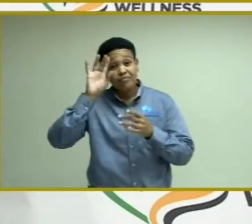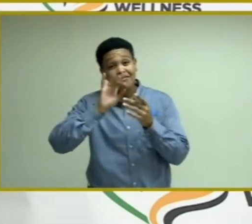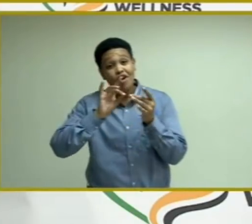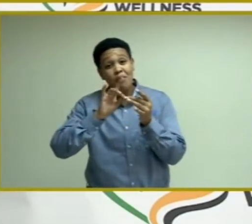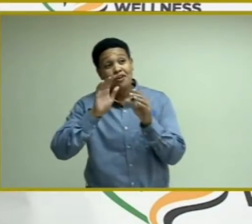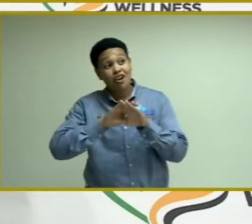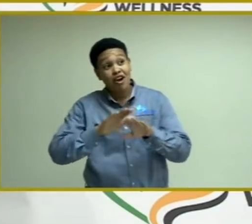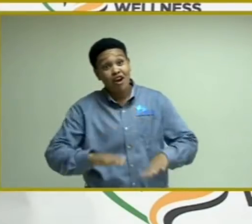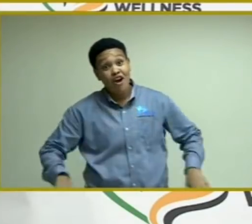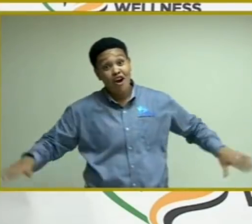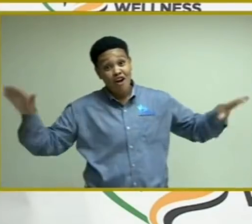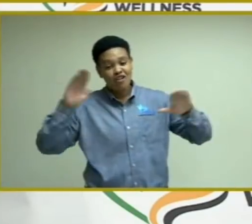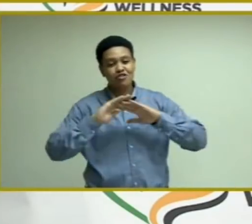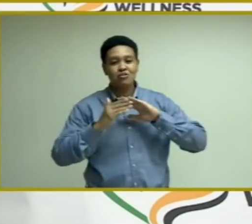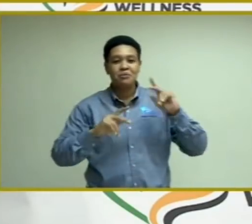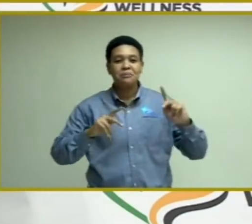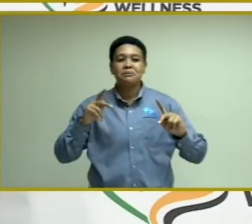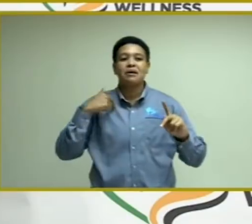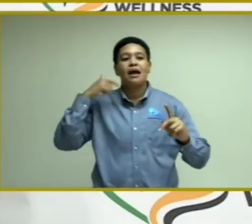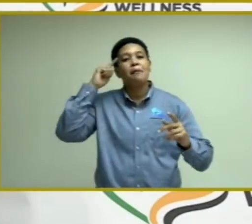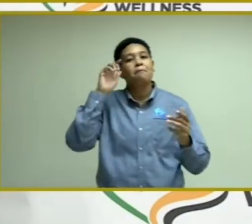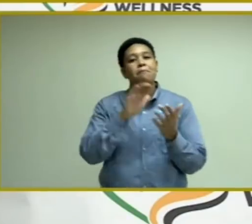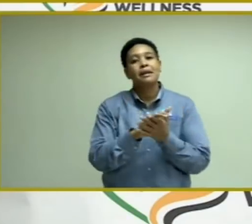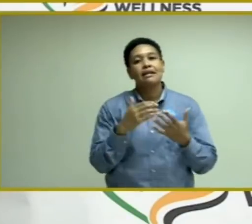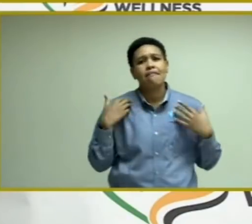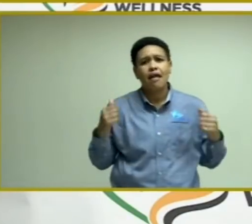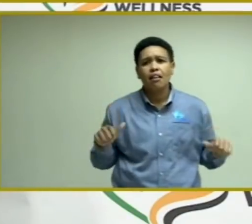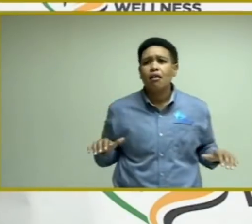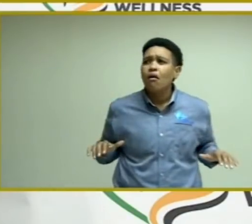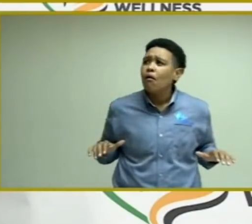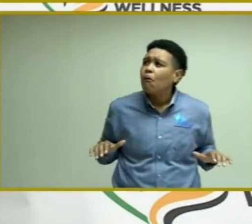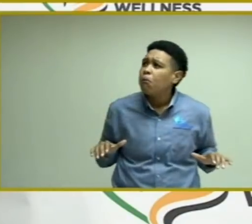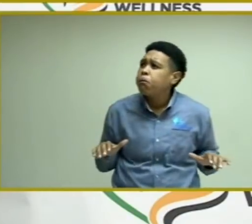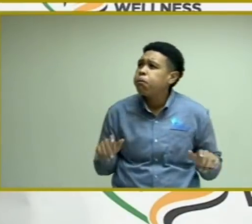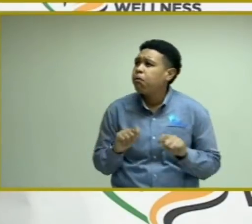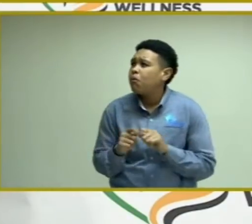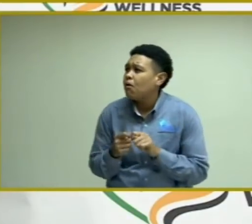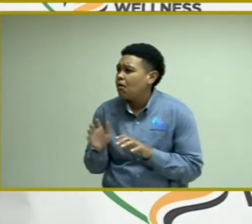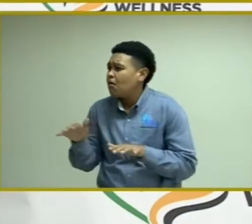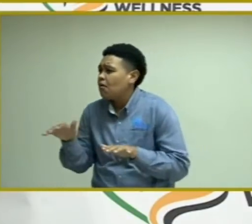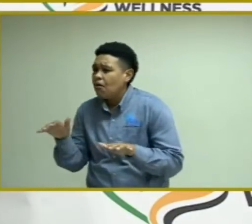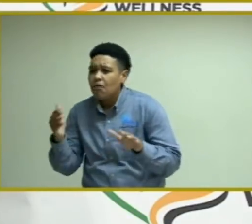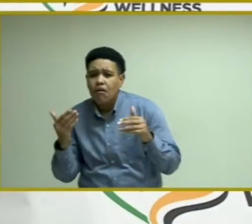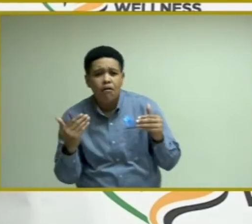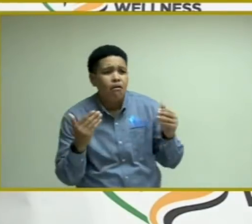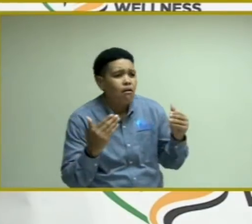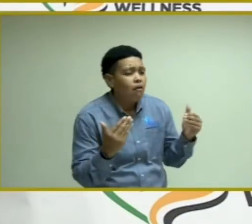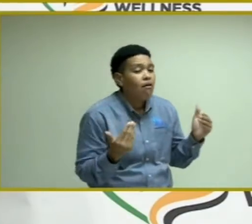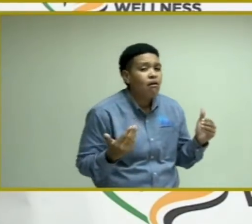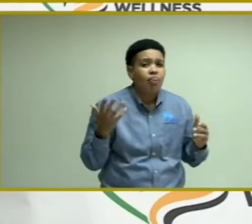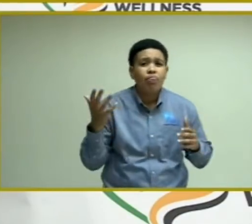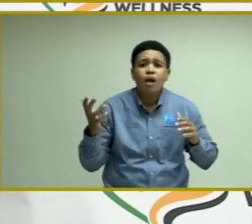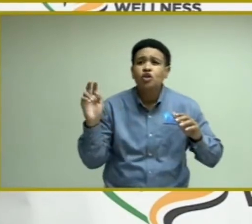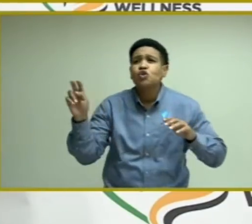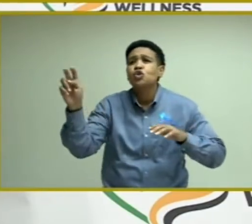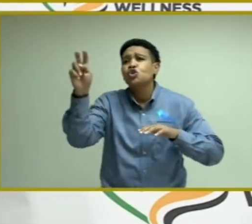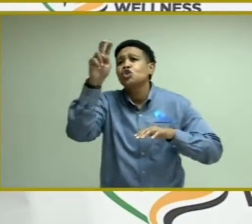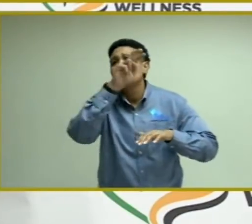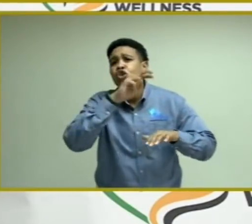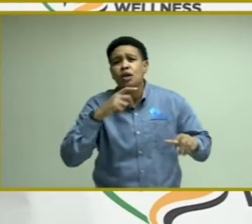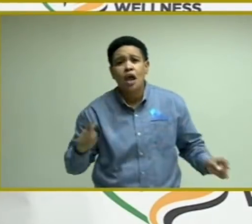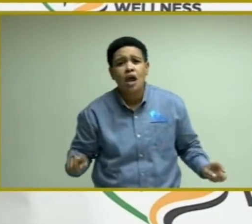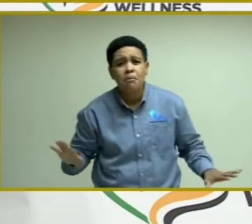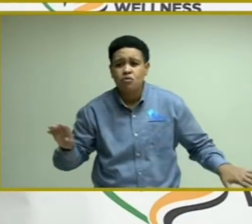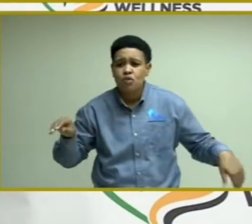because I do believe that the health team are doing the best that they can under the circumstances, that they are out in the field, that they are